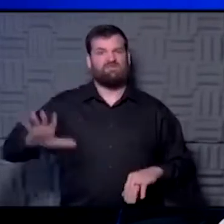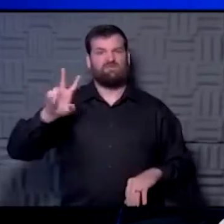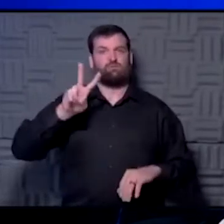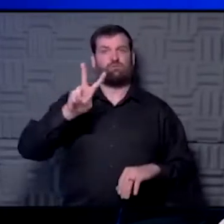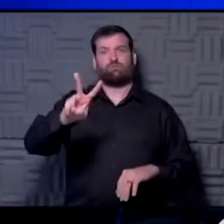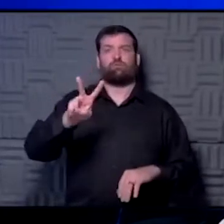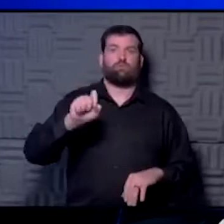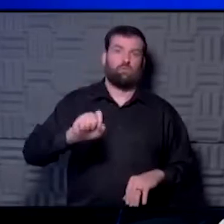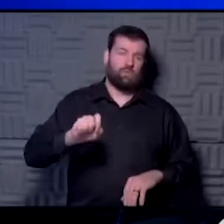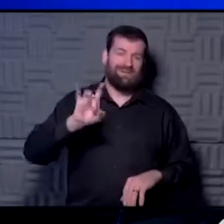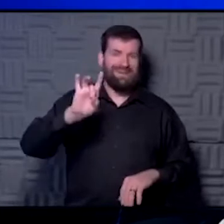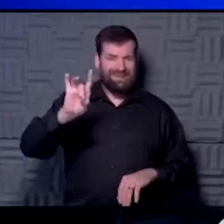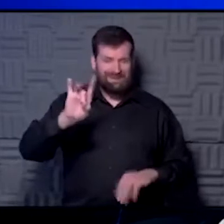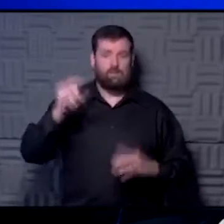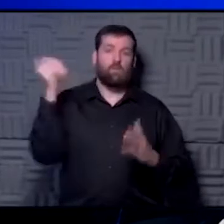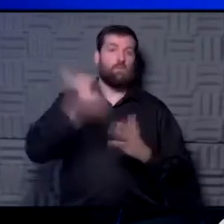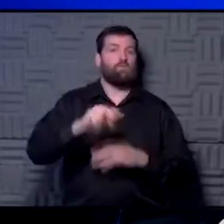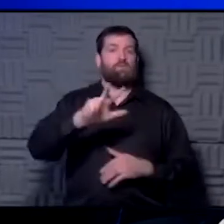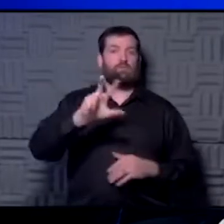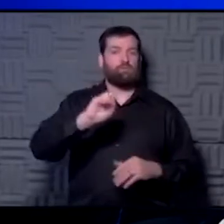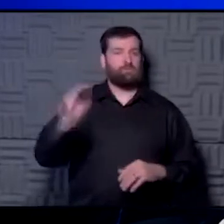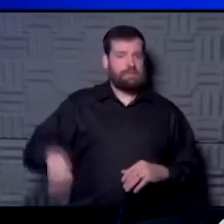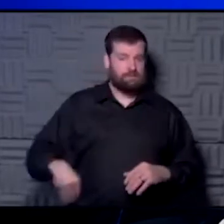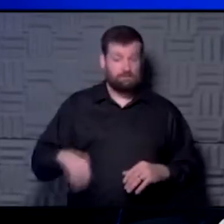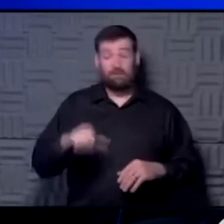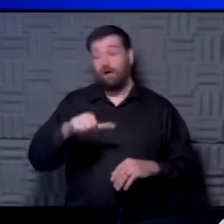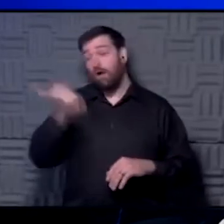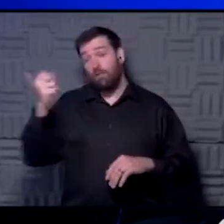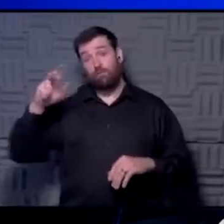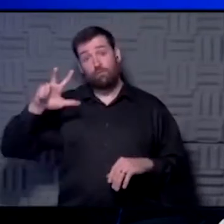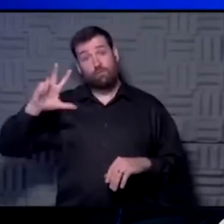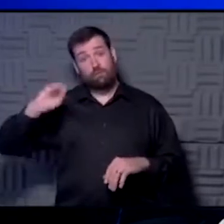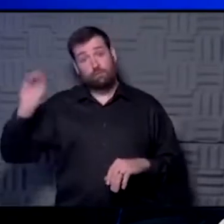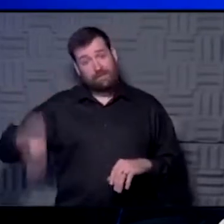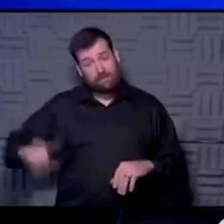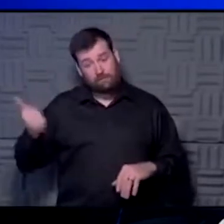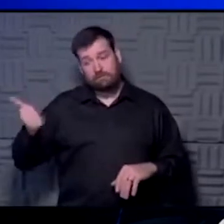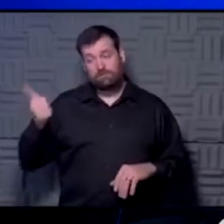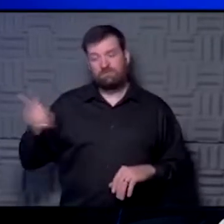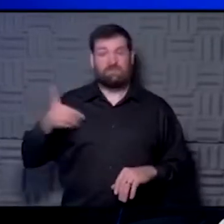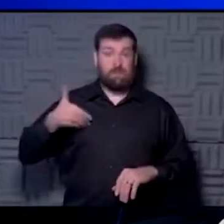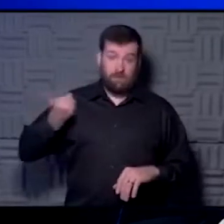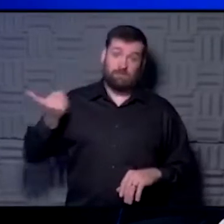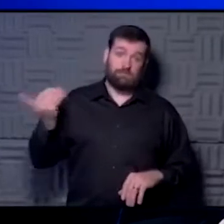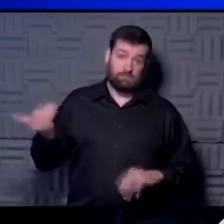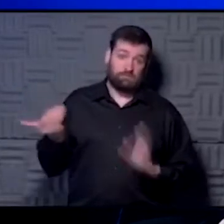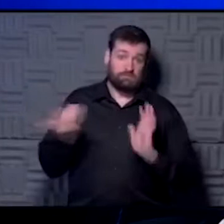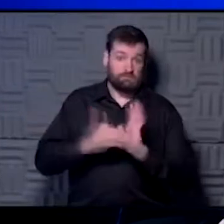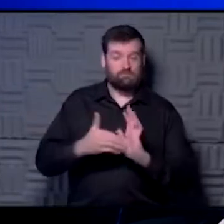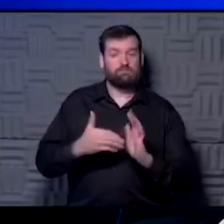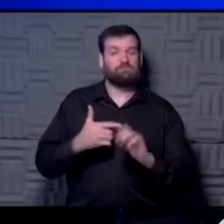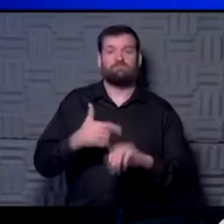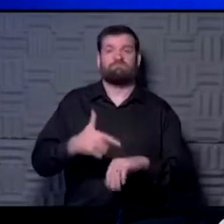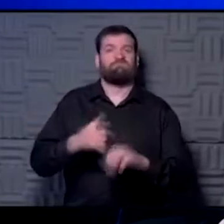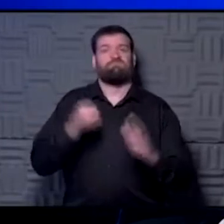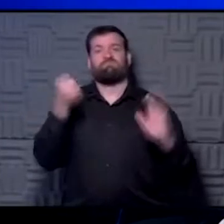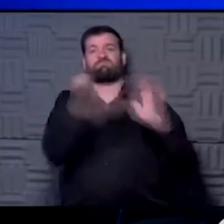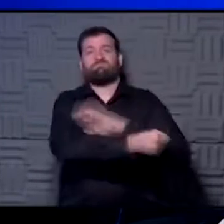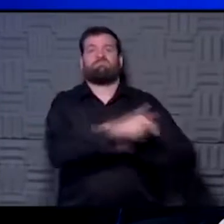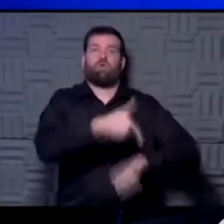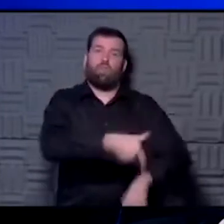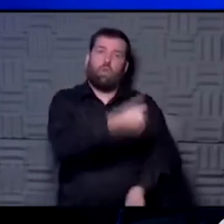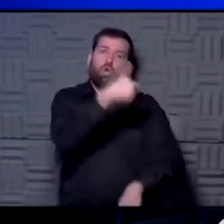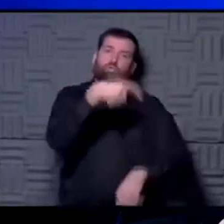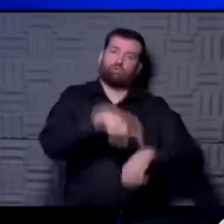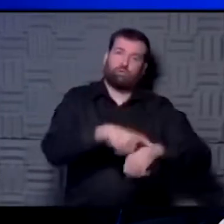2.8, almost 3%. And another 3% of people who are young went to long-term care facilities because